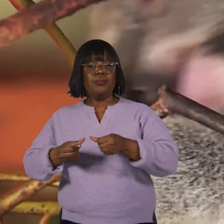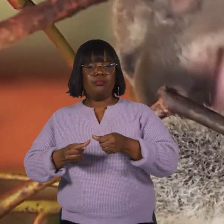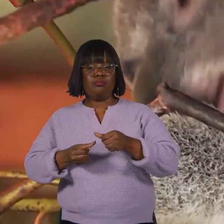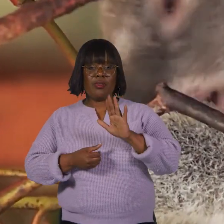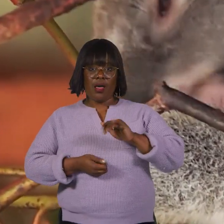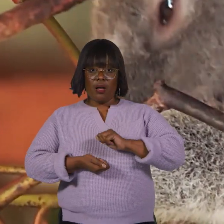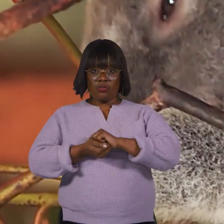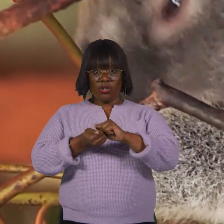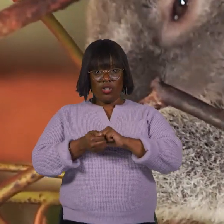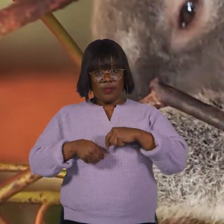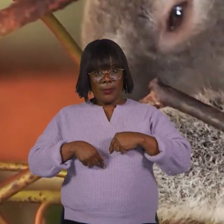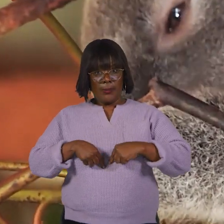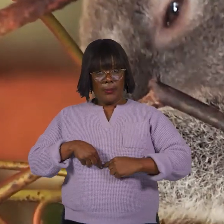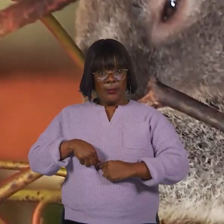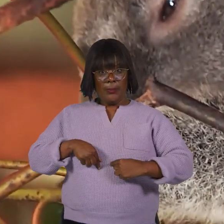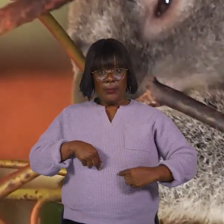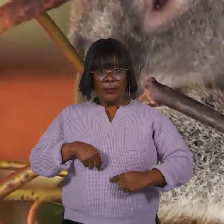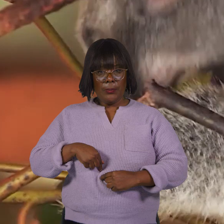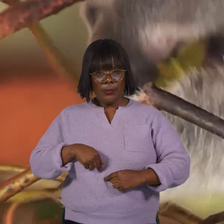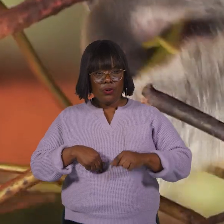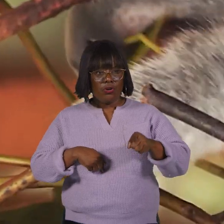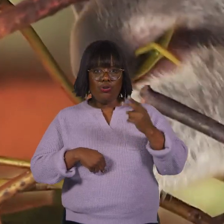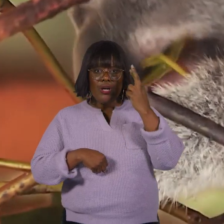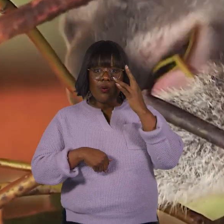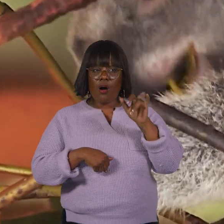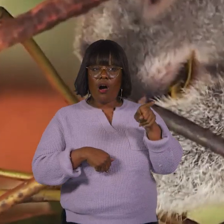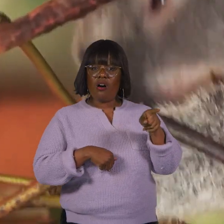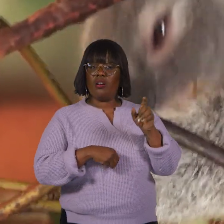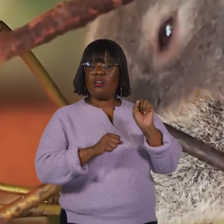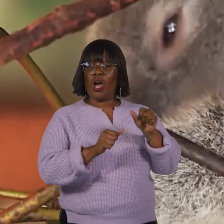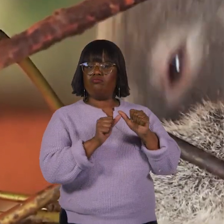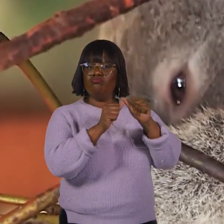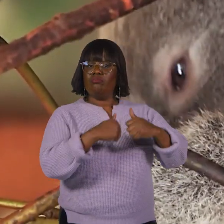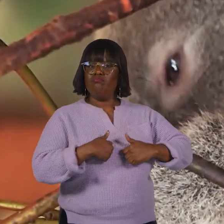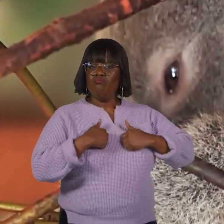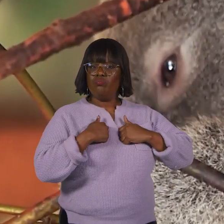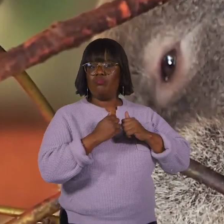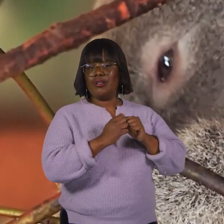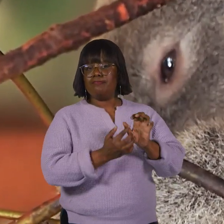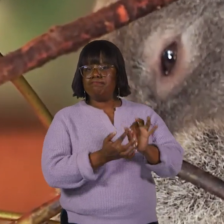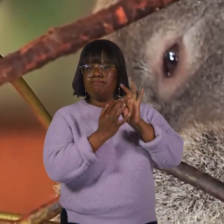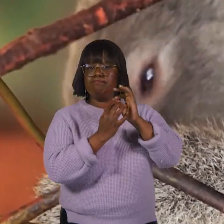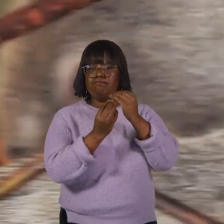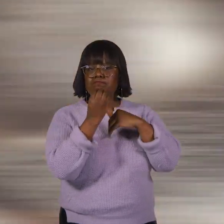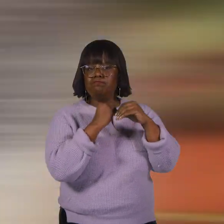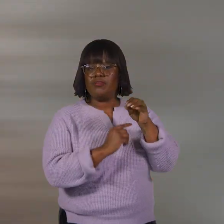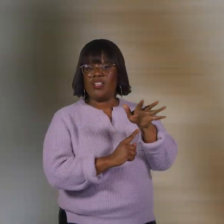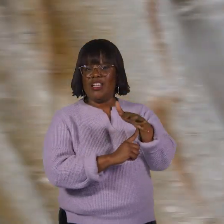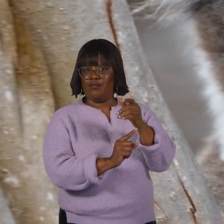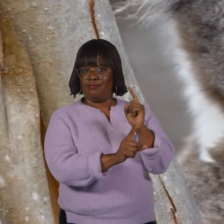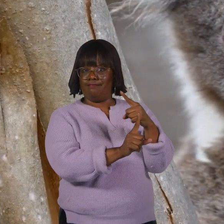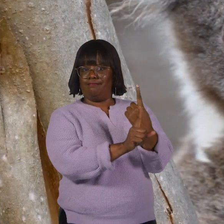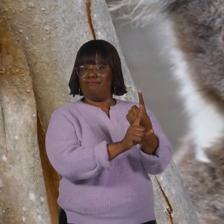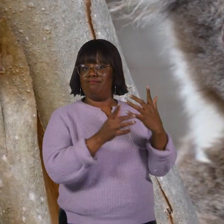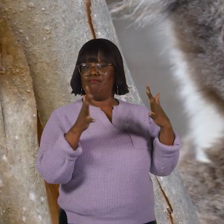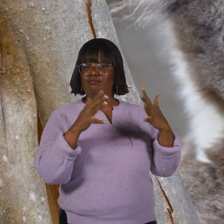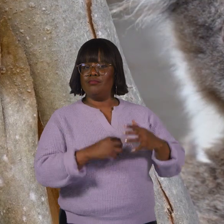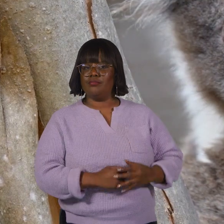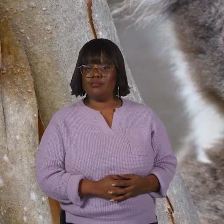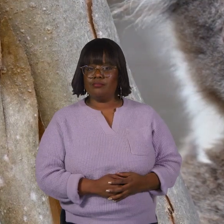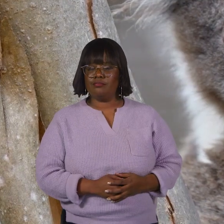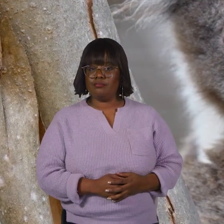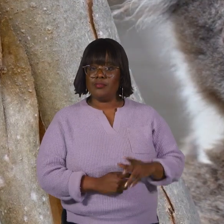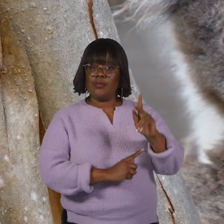digestive system is one of the reasons koalas can survive on a diet of eucalyptus leaves alone. Koalas have a